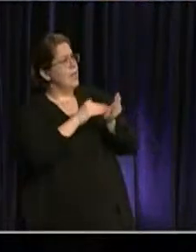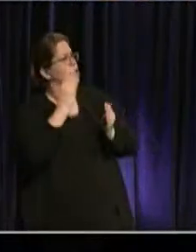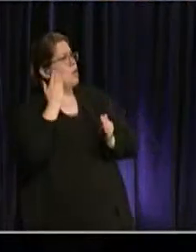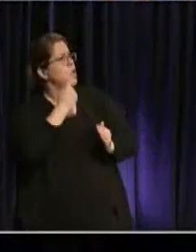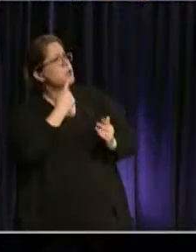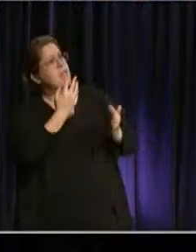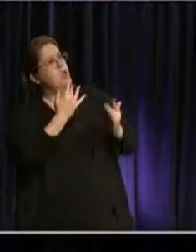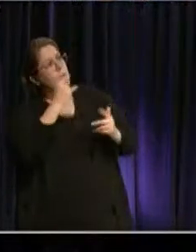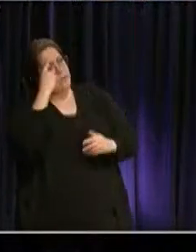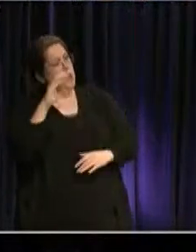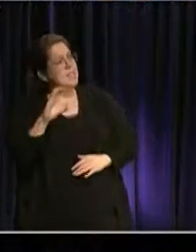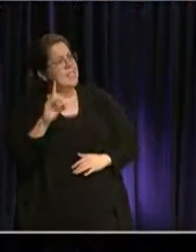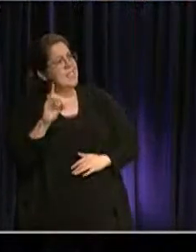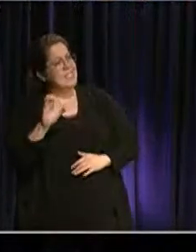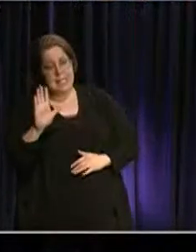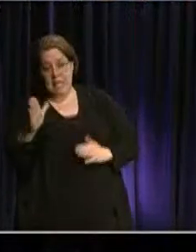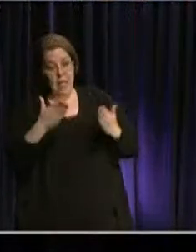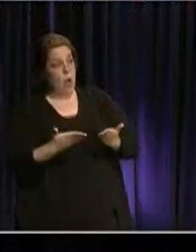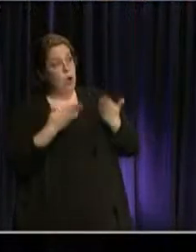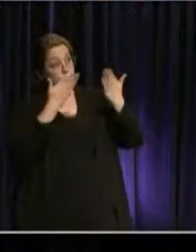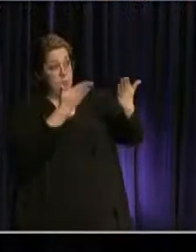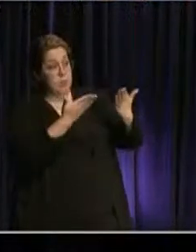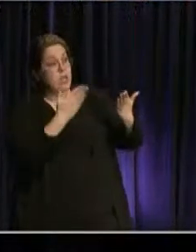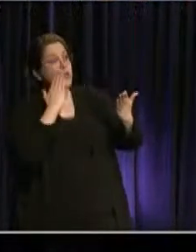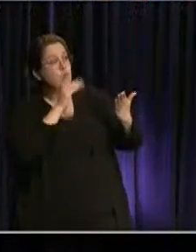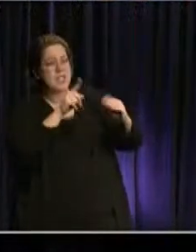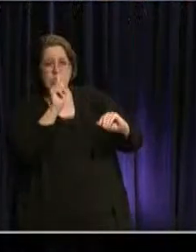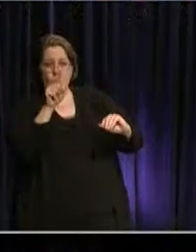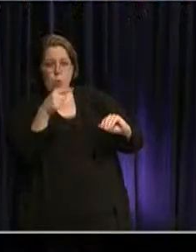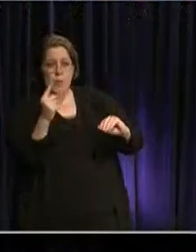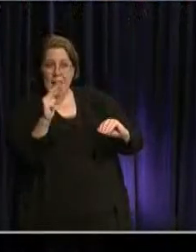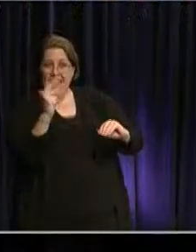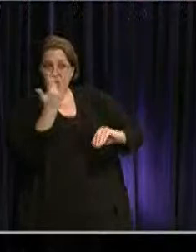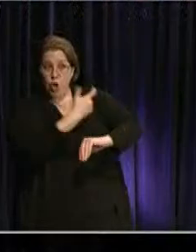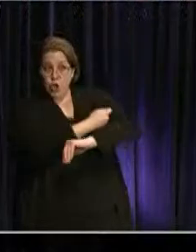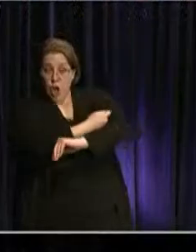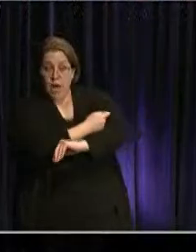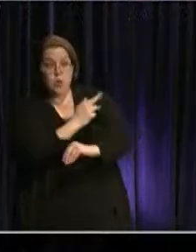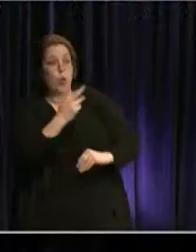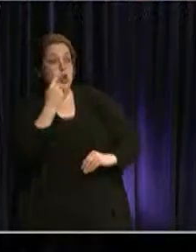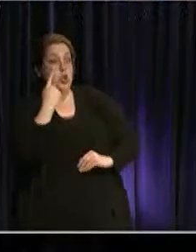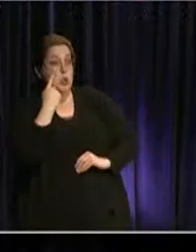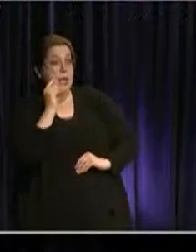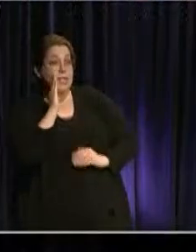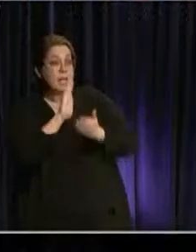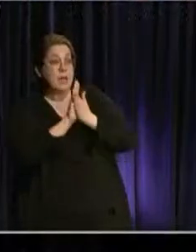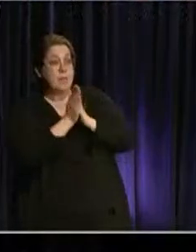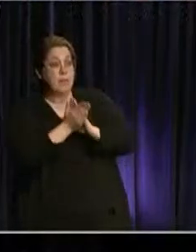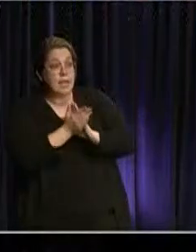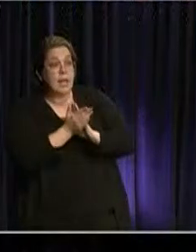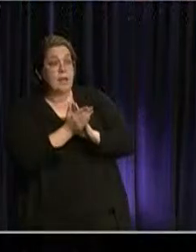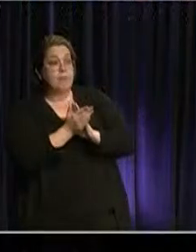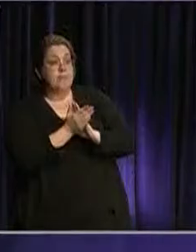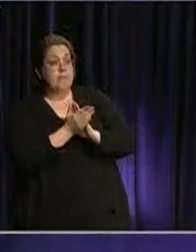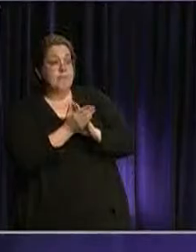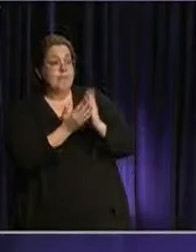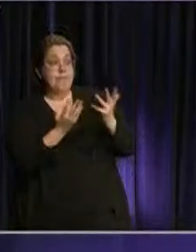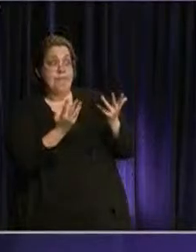said you're waiting on CDC recommendations, but will this only be a third dose, or will it have to be a repeated